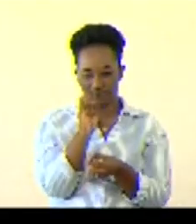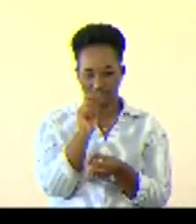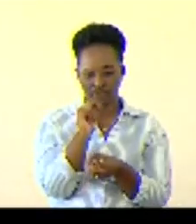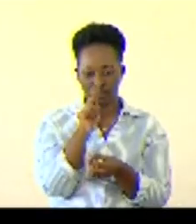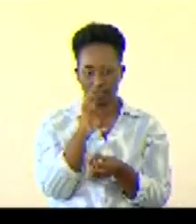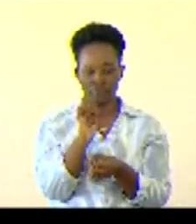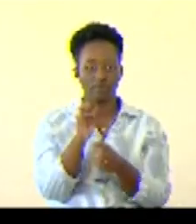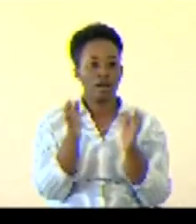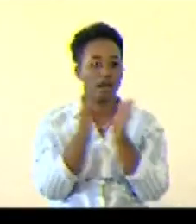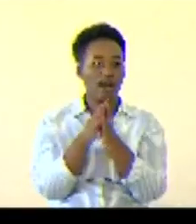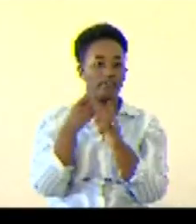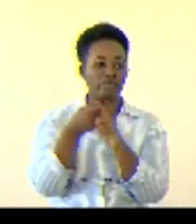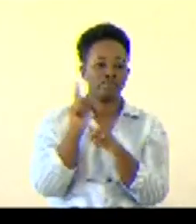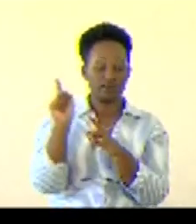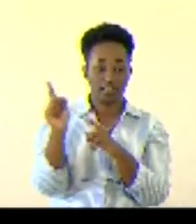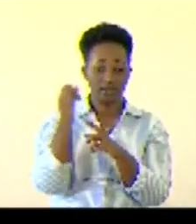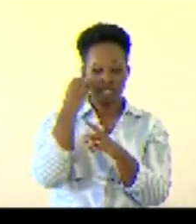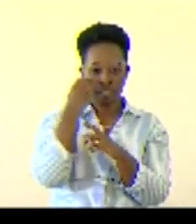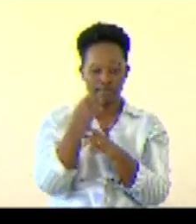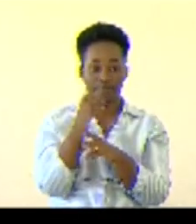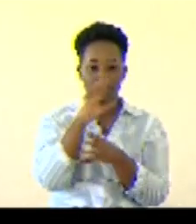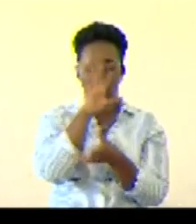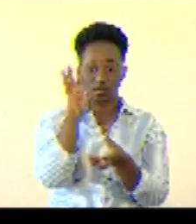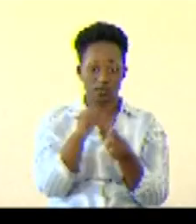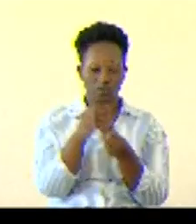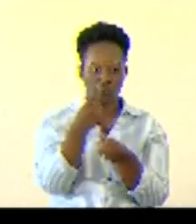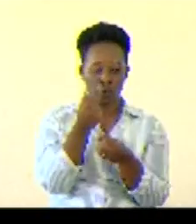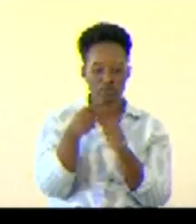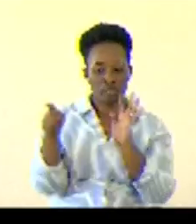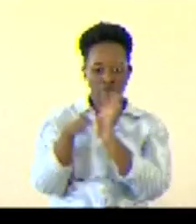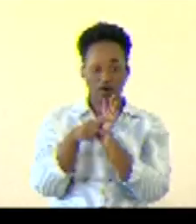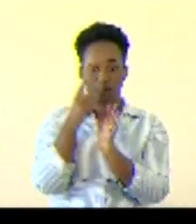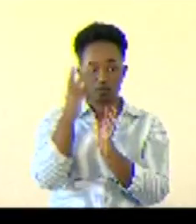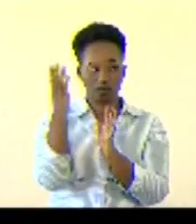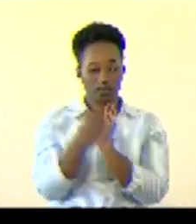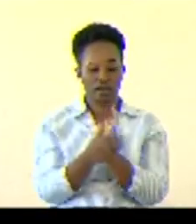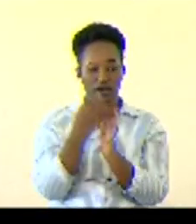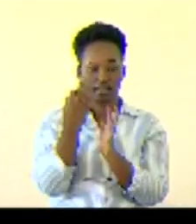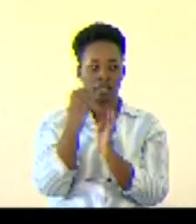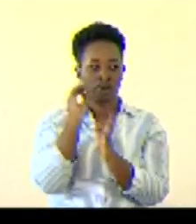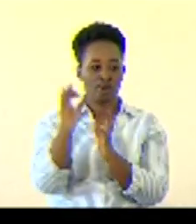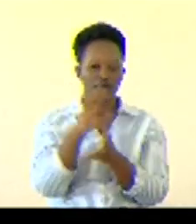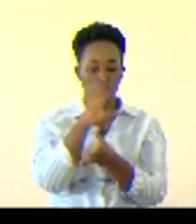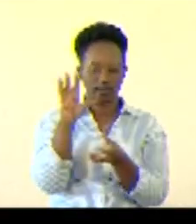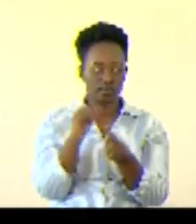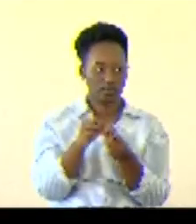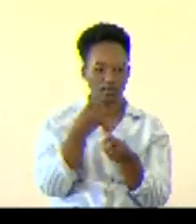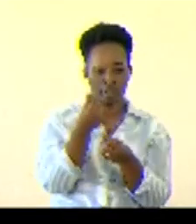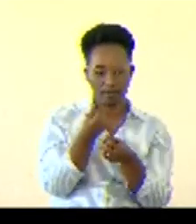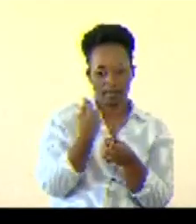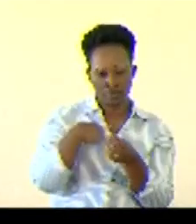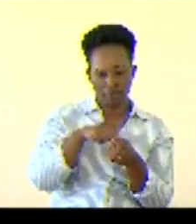this, if total costs is equal to 2/3 of total revenue, then you substitute. Then after substituting, we can